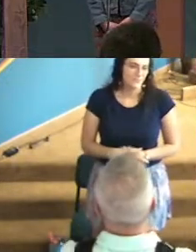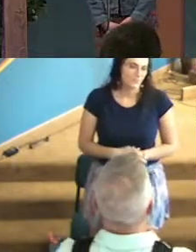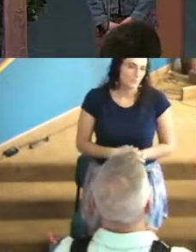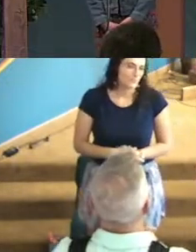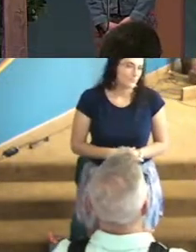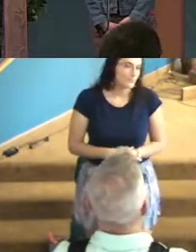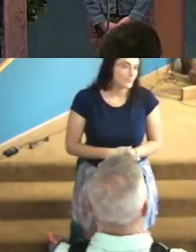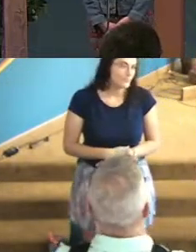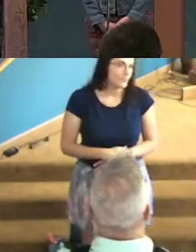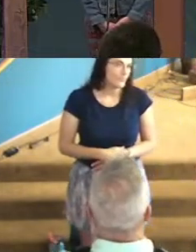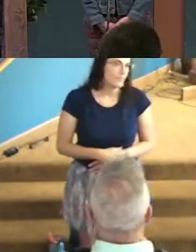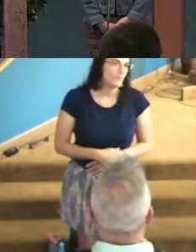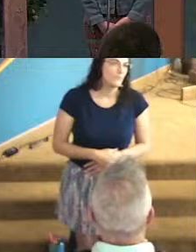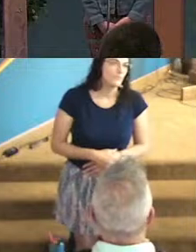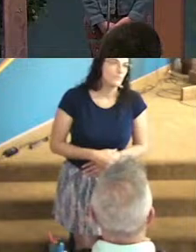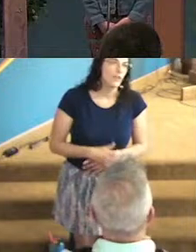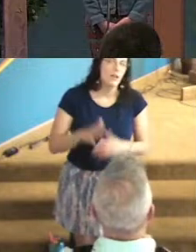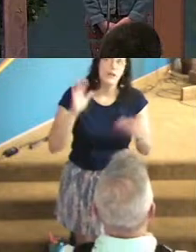God.